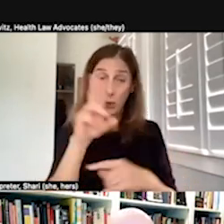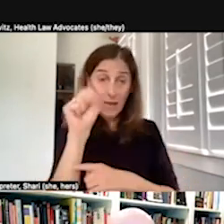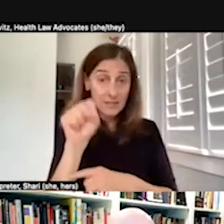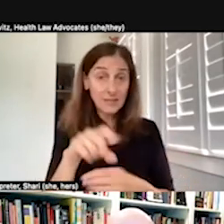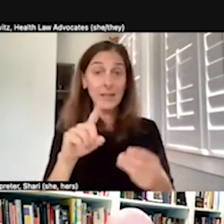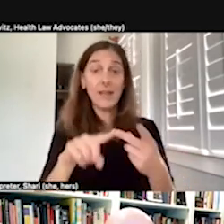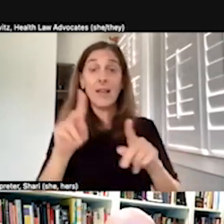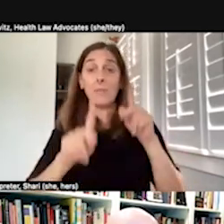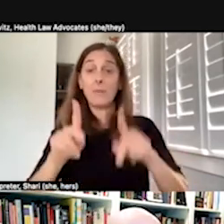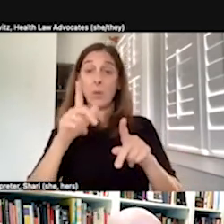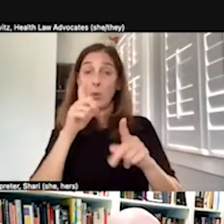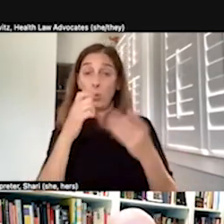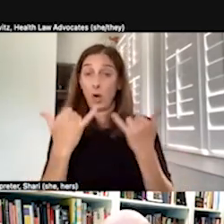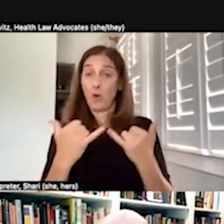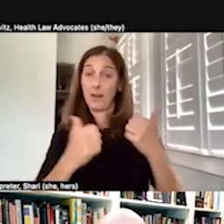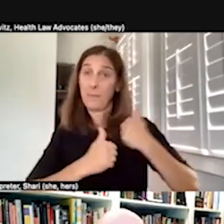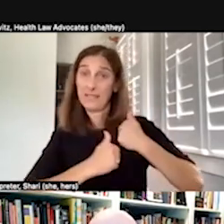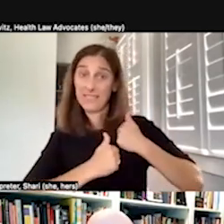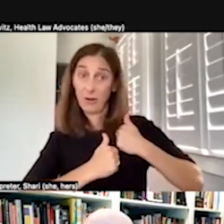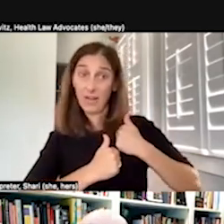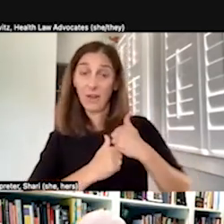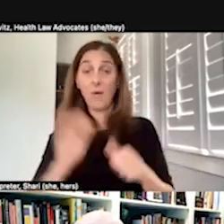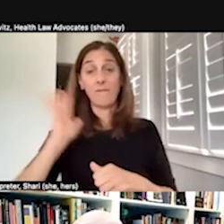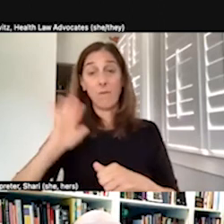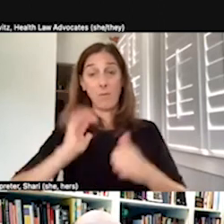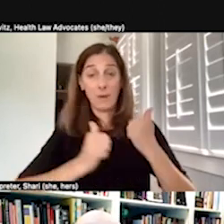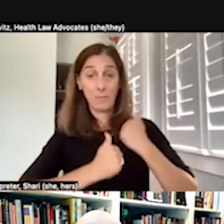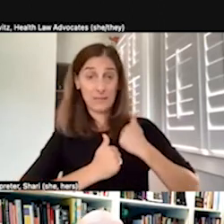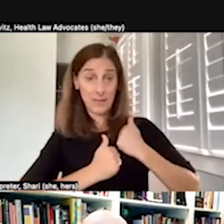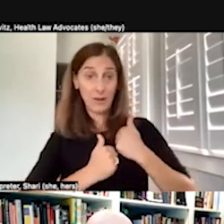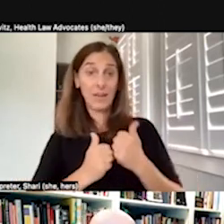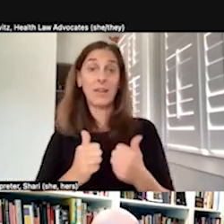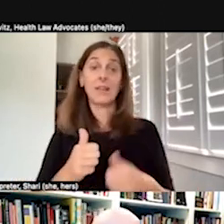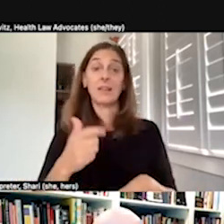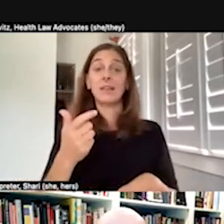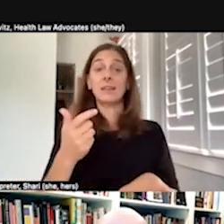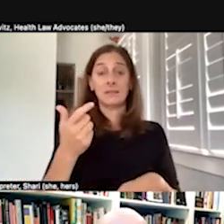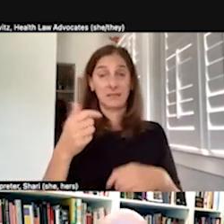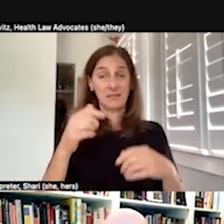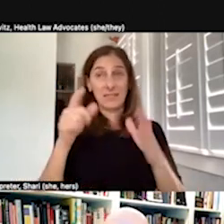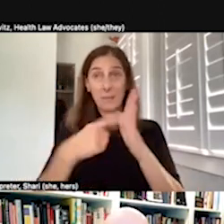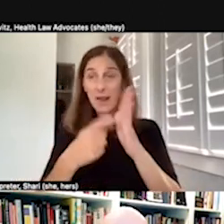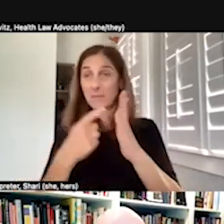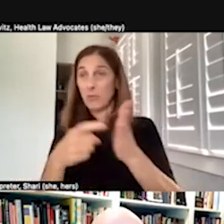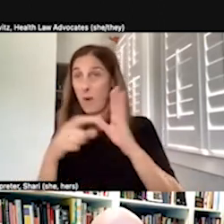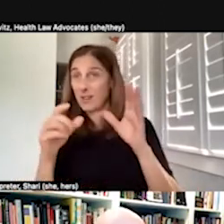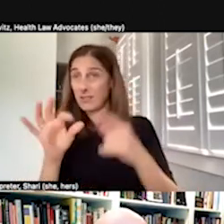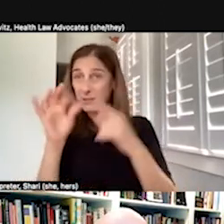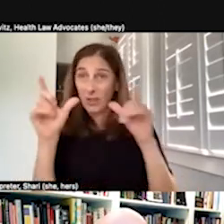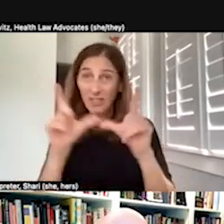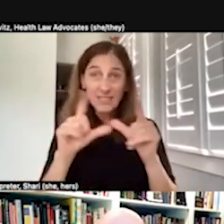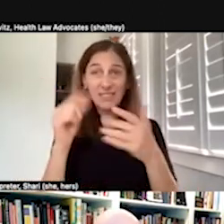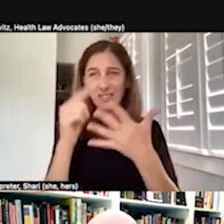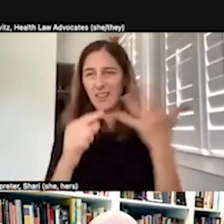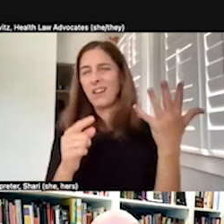for documentation, for all sorts of professional licensure, if that is applicable. and so much more that can